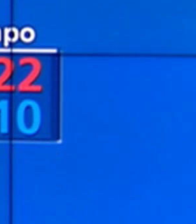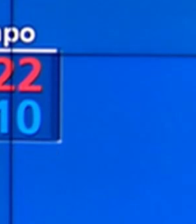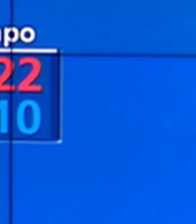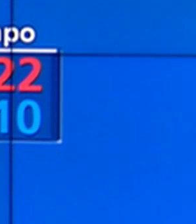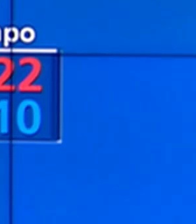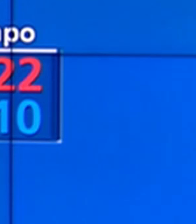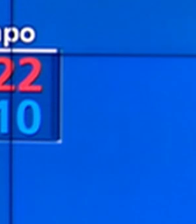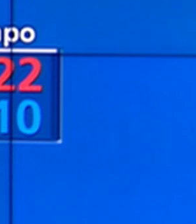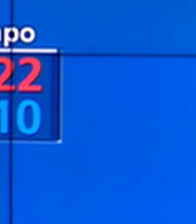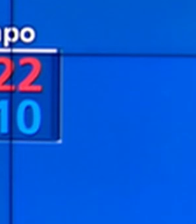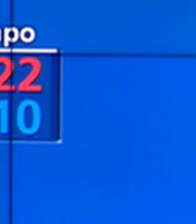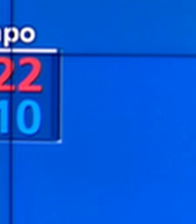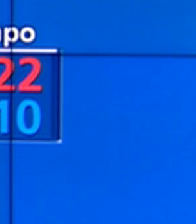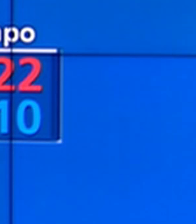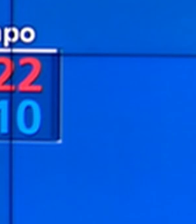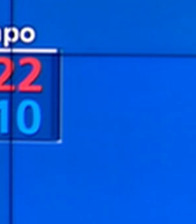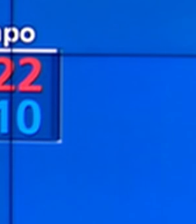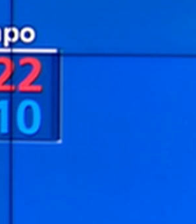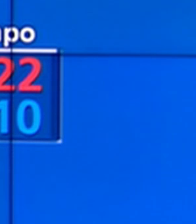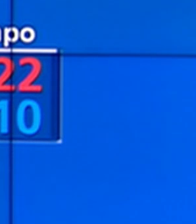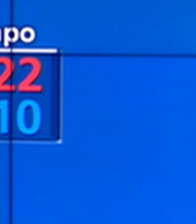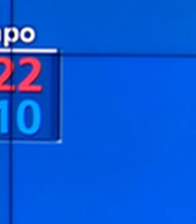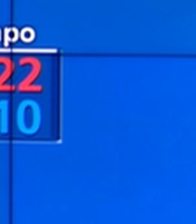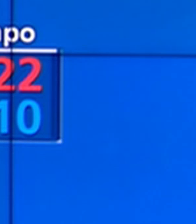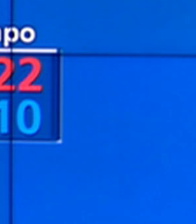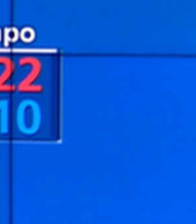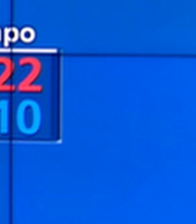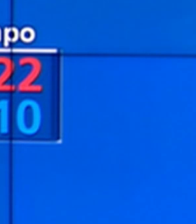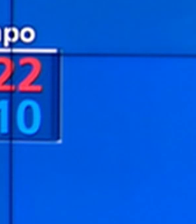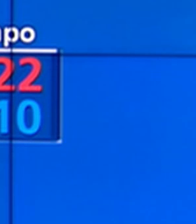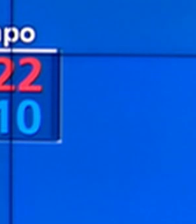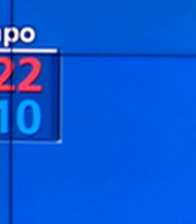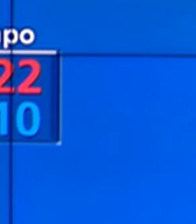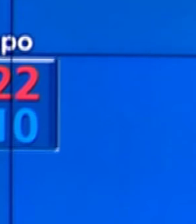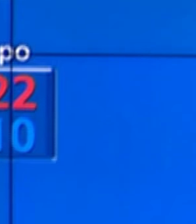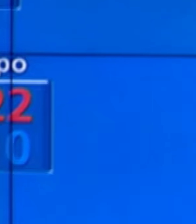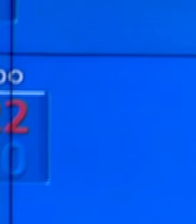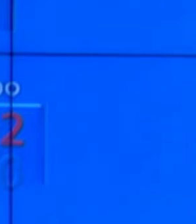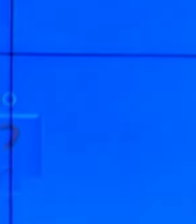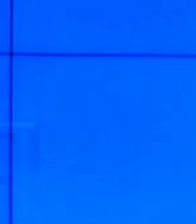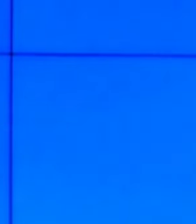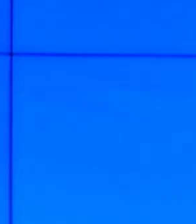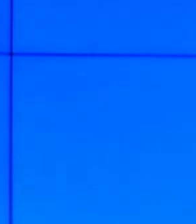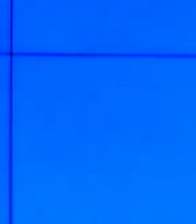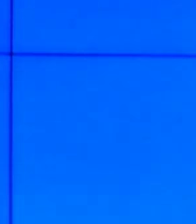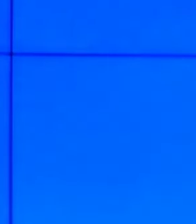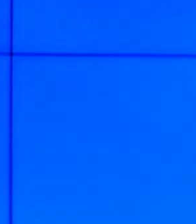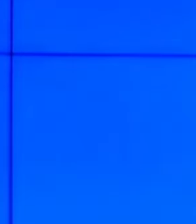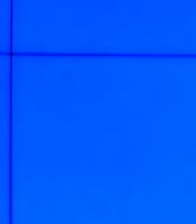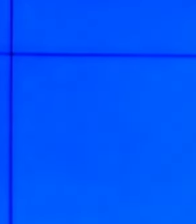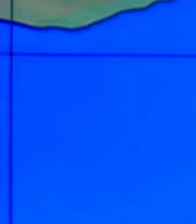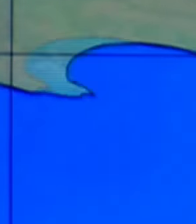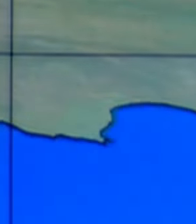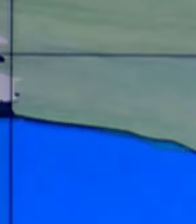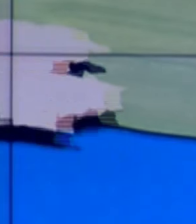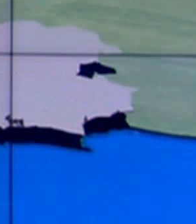province ya ka kwa Eastern Cape teng Maletswai e tla be keme go digrata di le 25 fa Mthatha yana e tla be keme go digrata di le 20 le